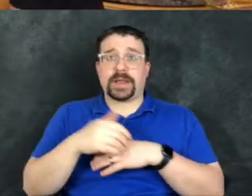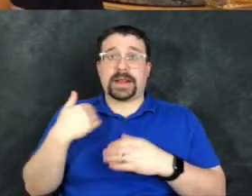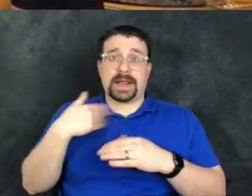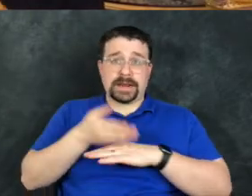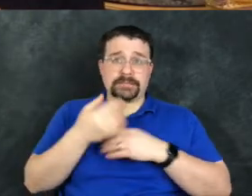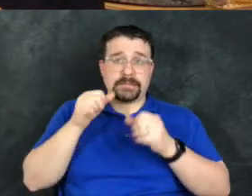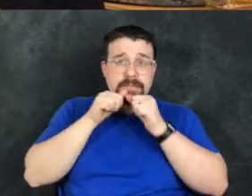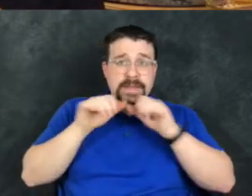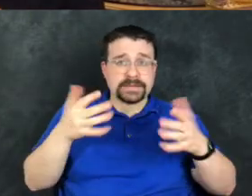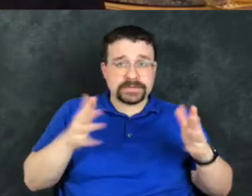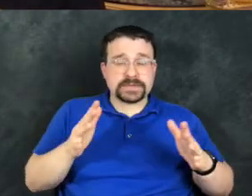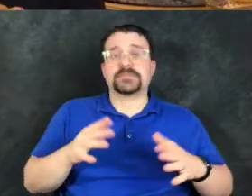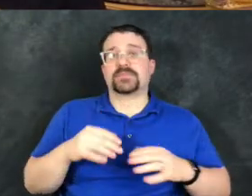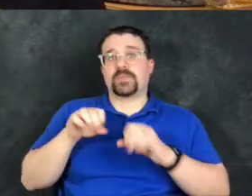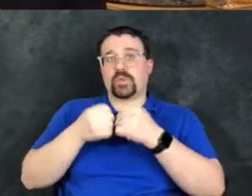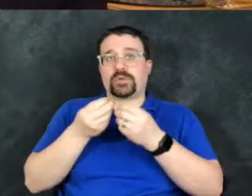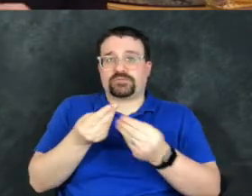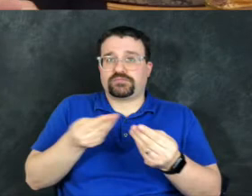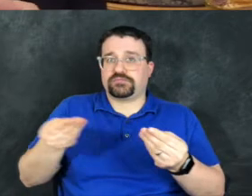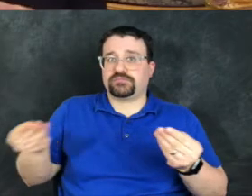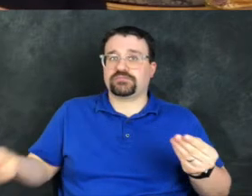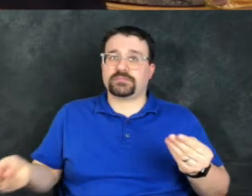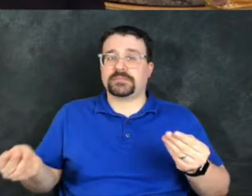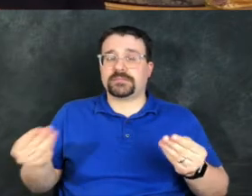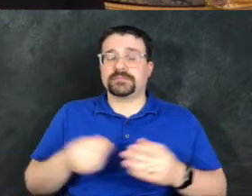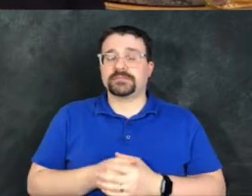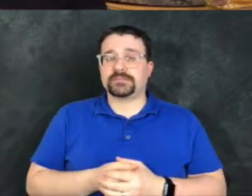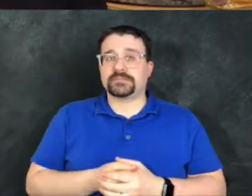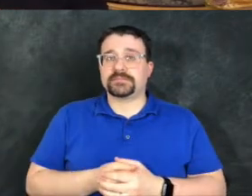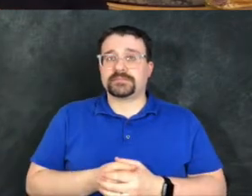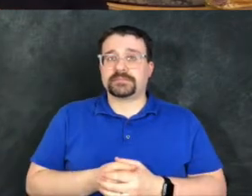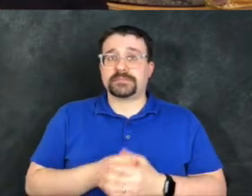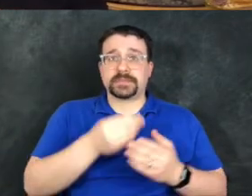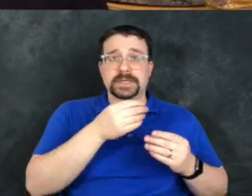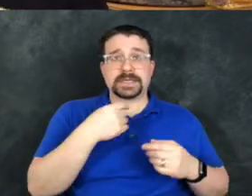point in the meal, he took the bread, and after he had blessed it, he broke it.